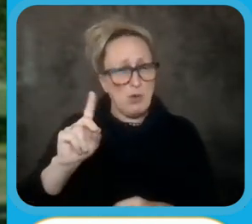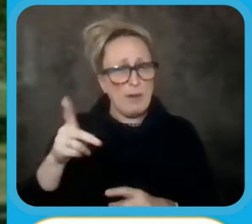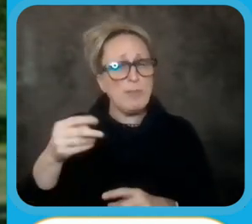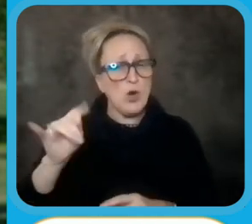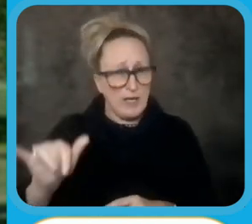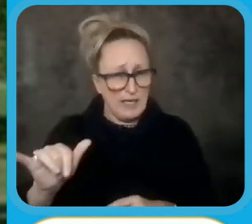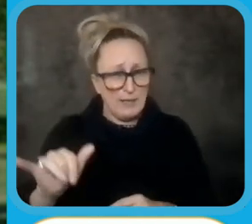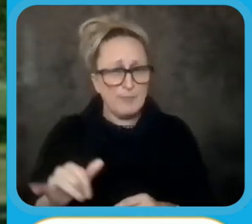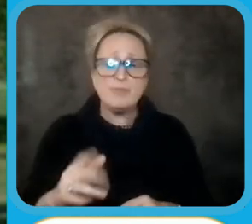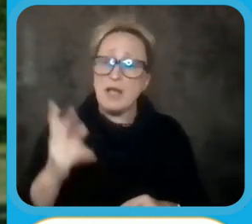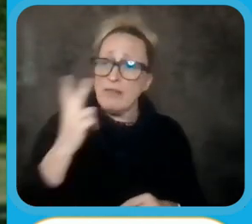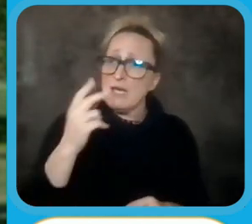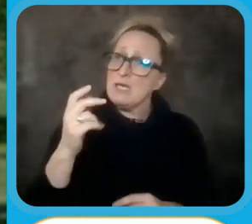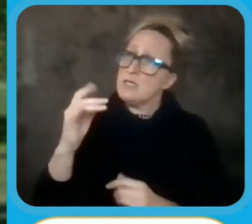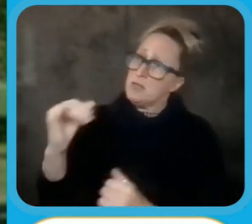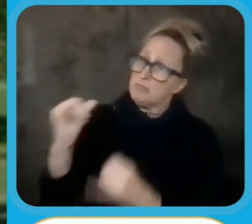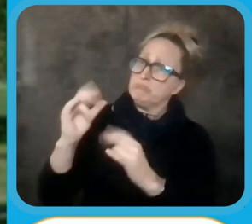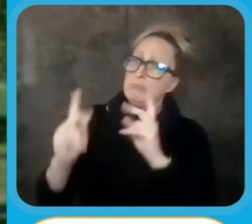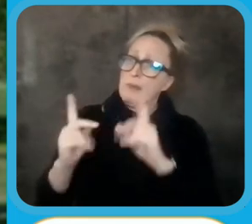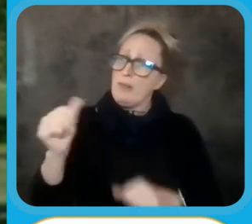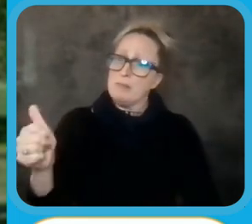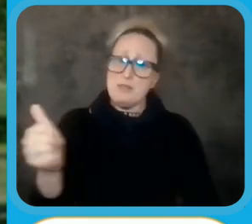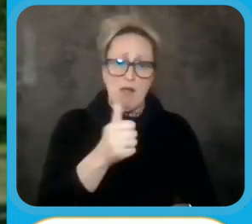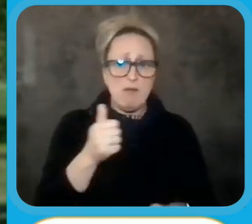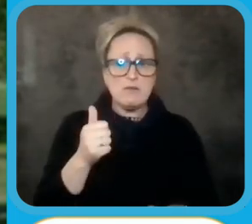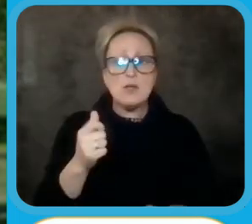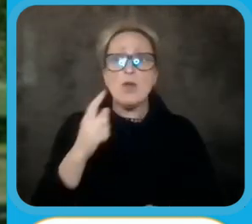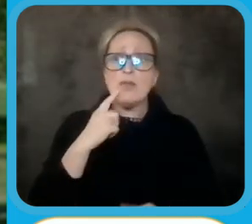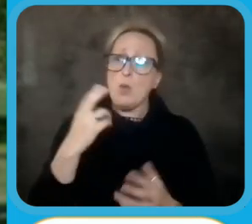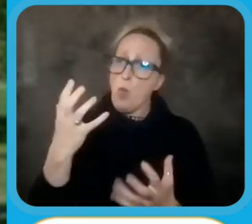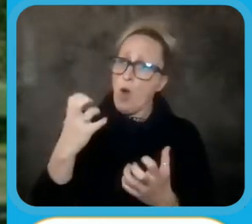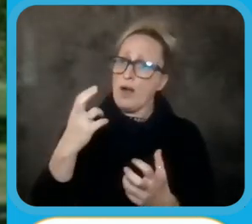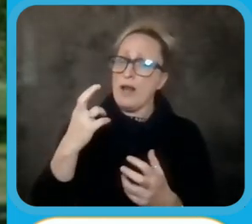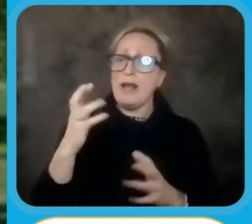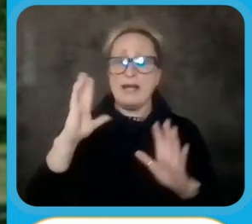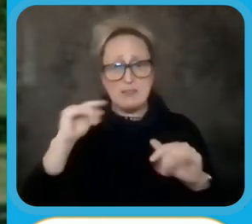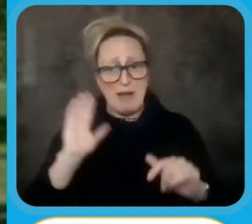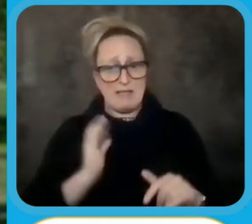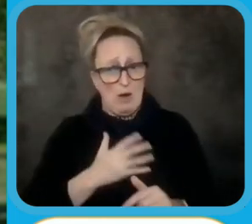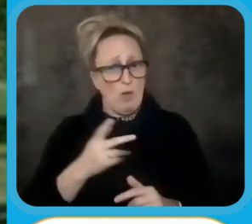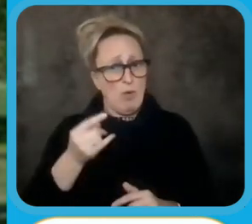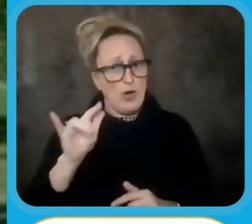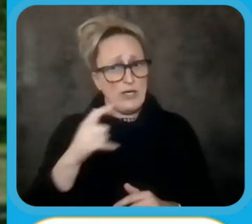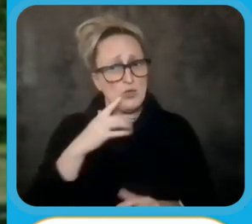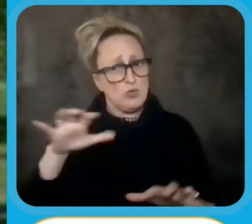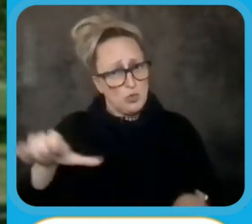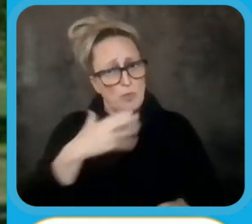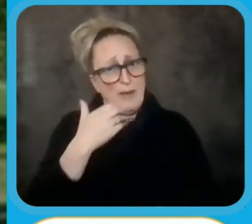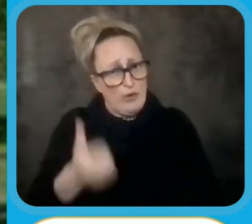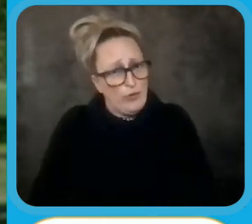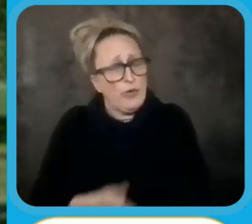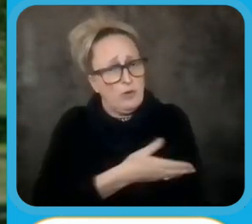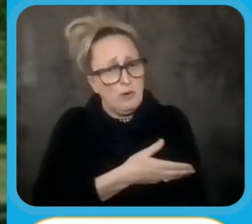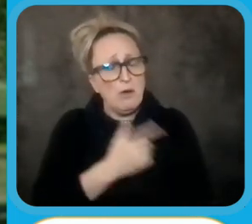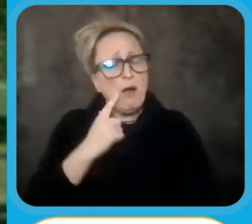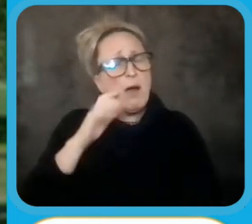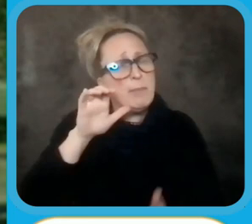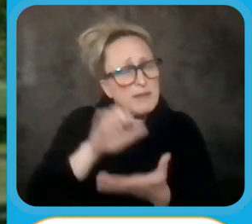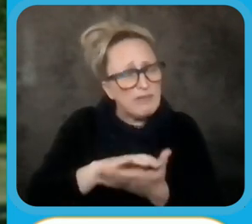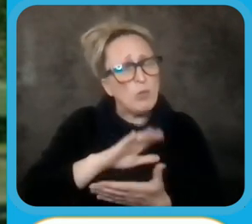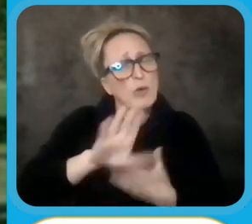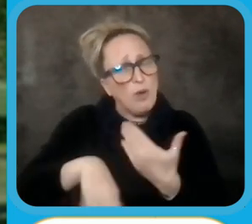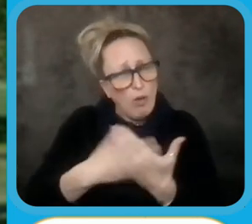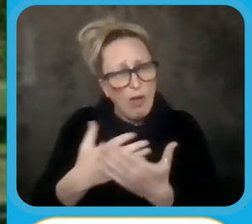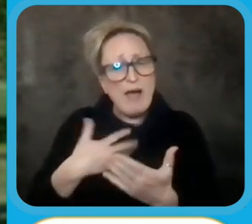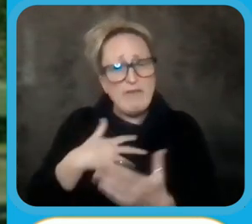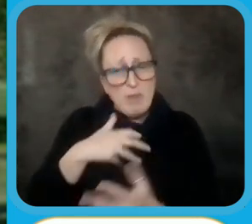folks just like themselves who want and expect our party to do better. I believe all of us have a place in our